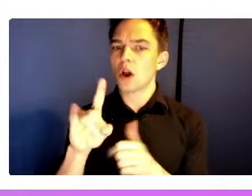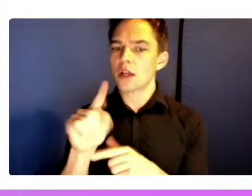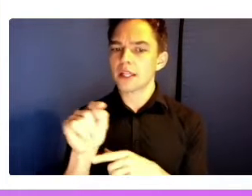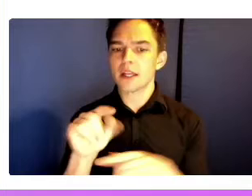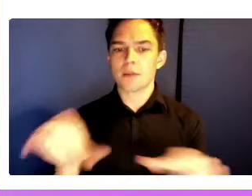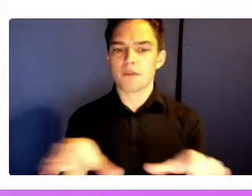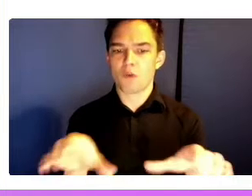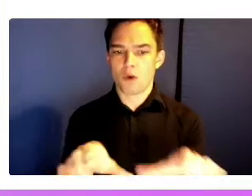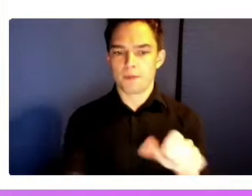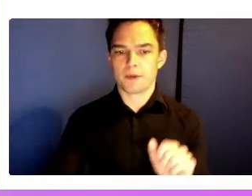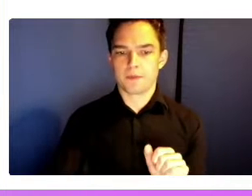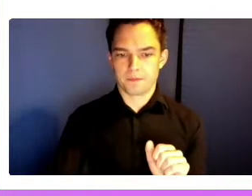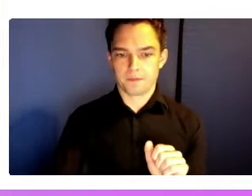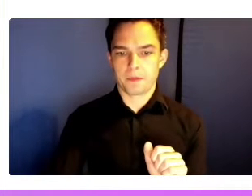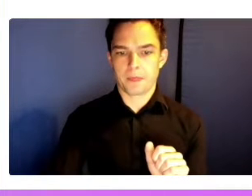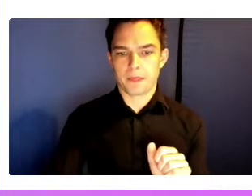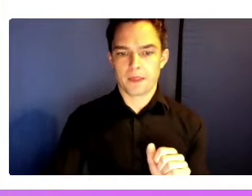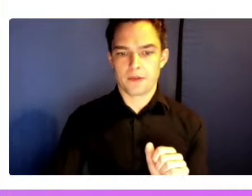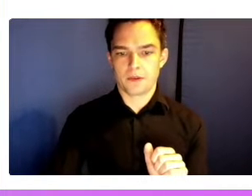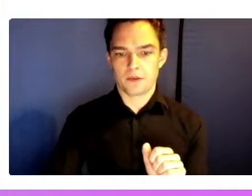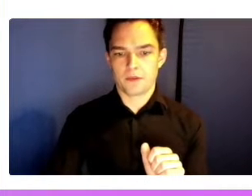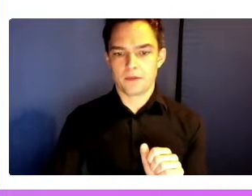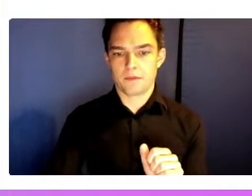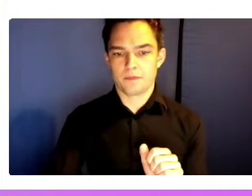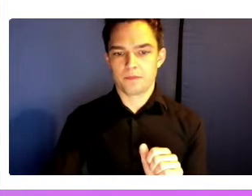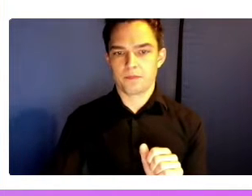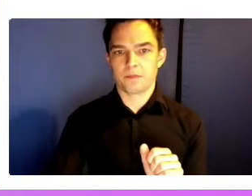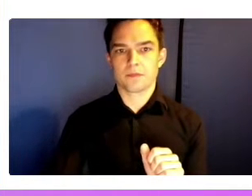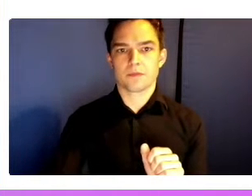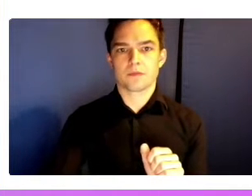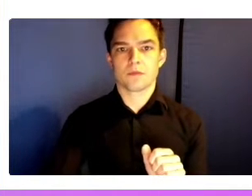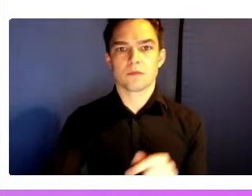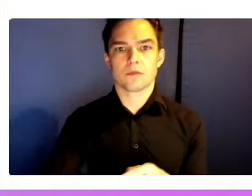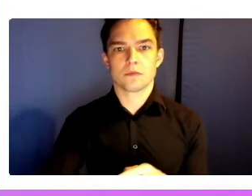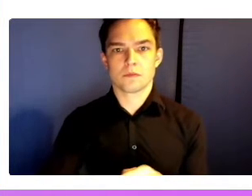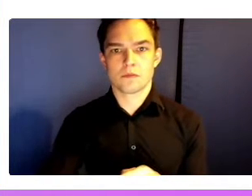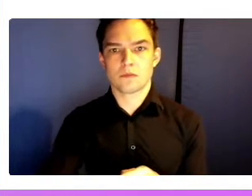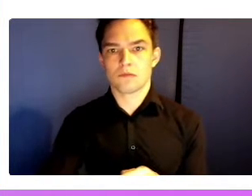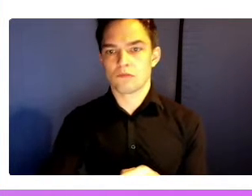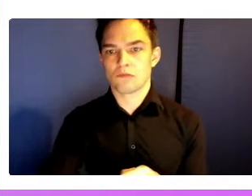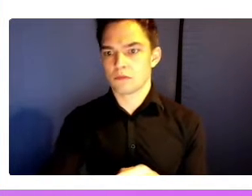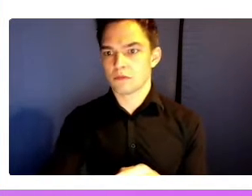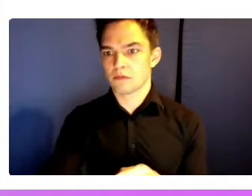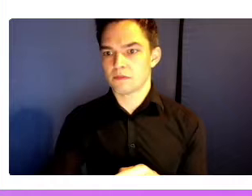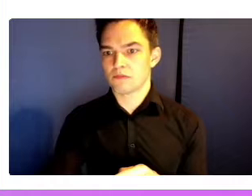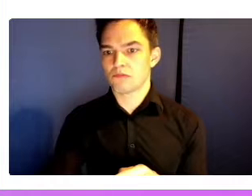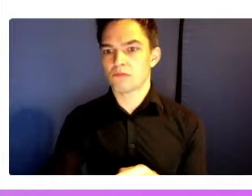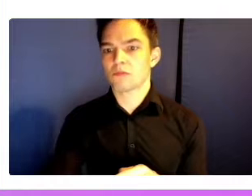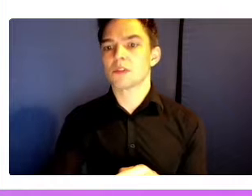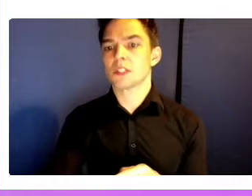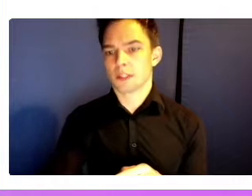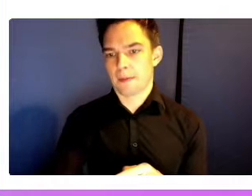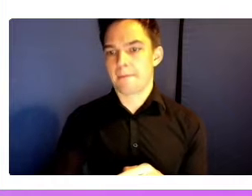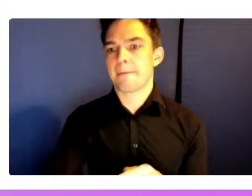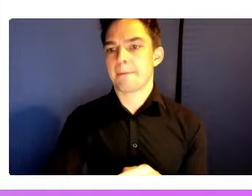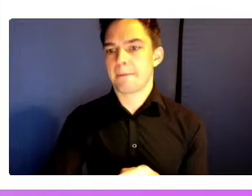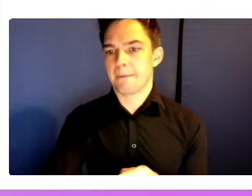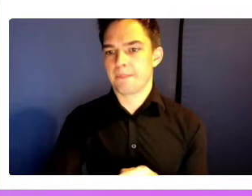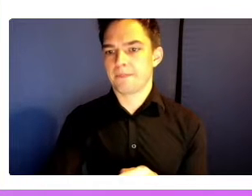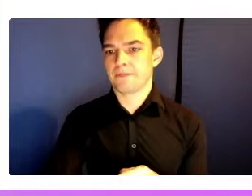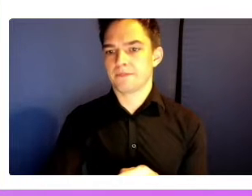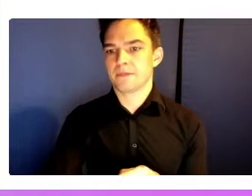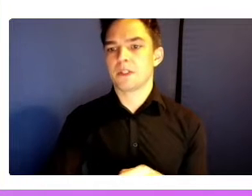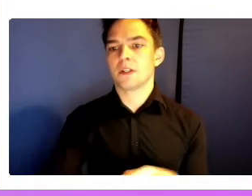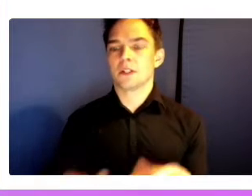I actually don't want to change the auditing process. The auditing process is grueling. It's difficult work. It's done screen